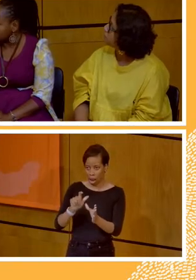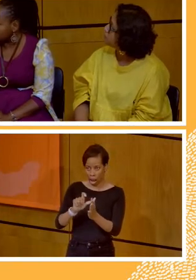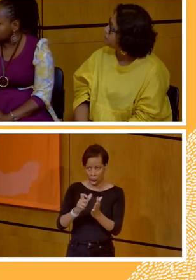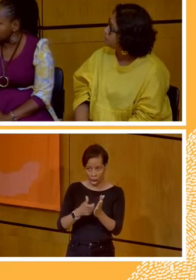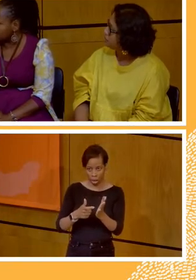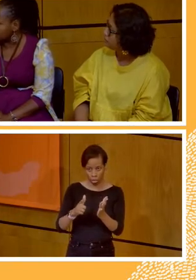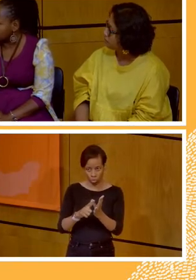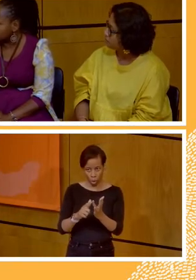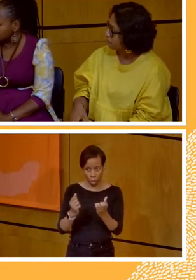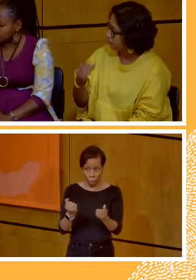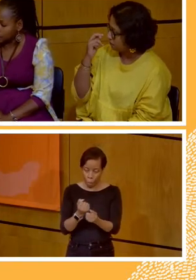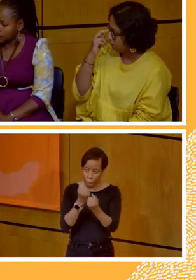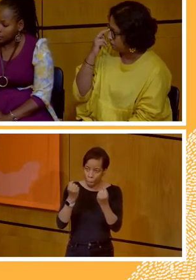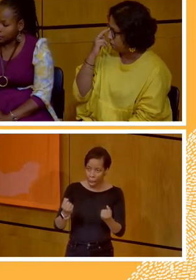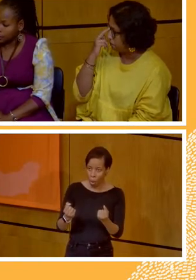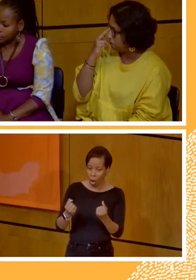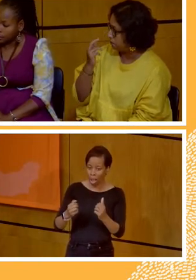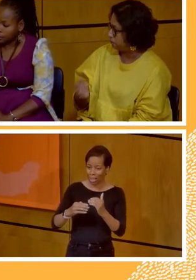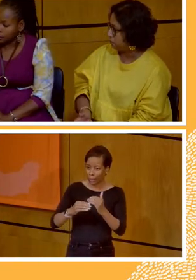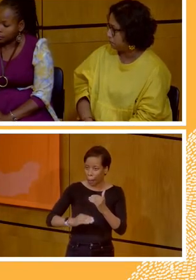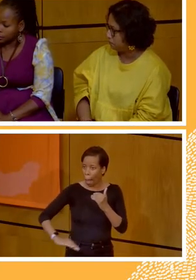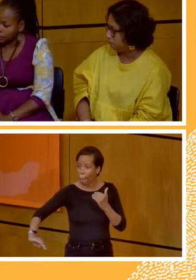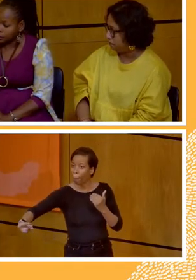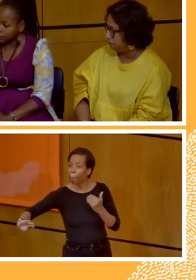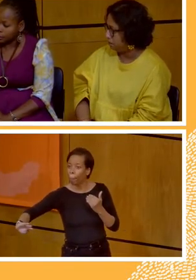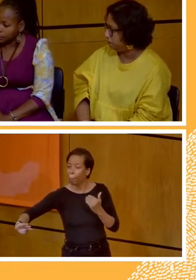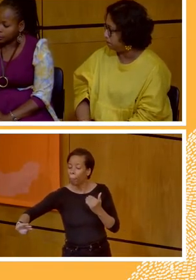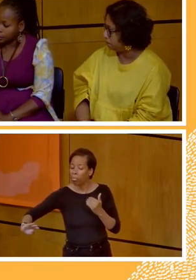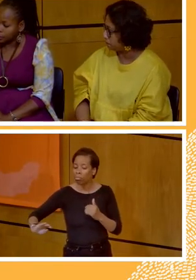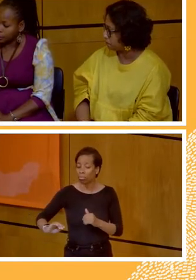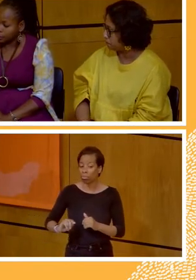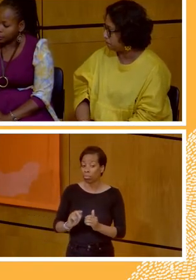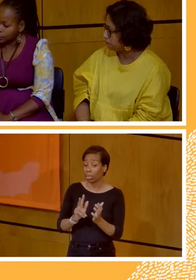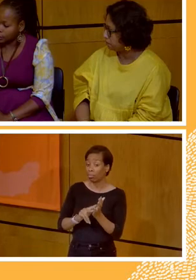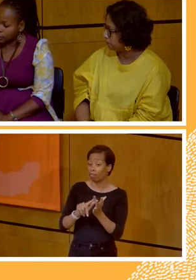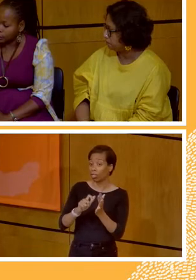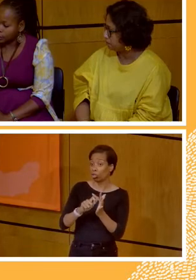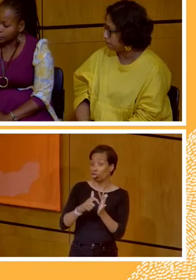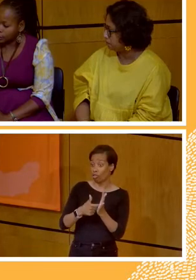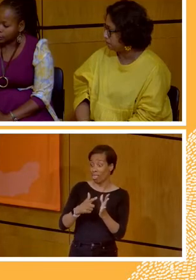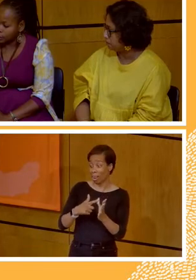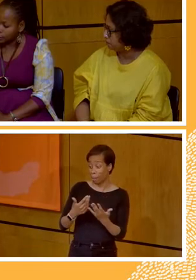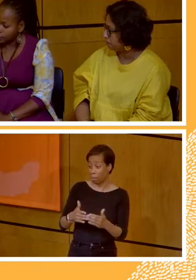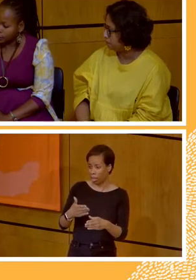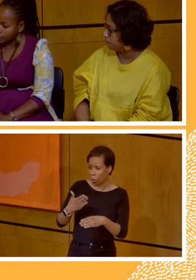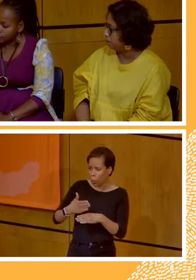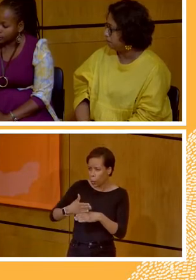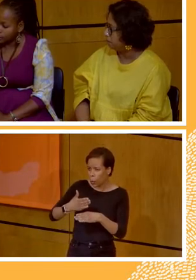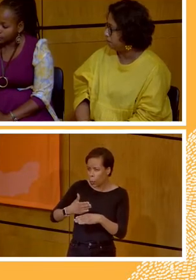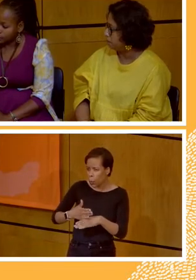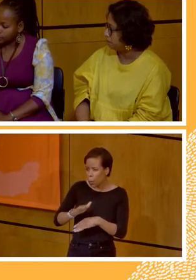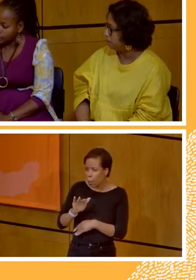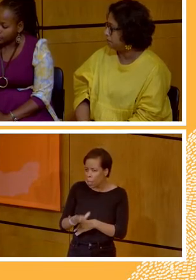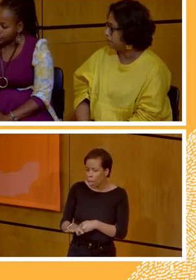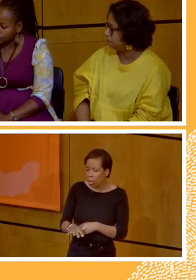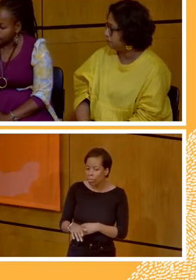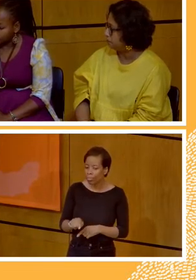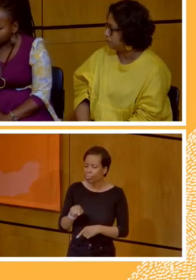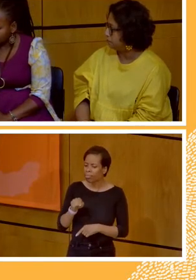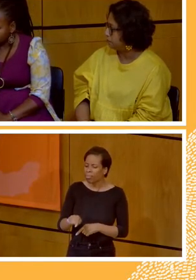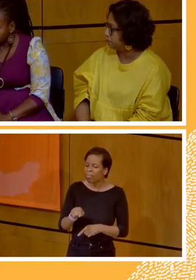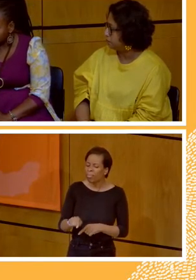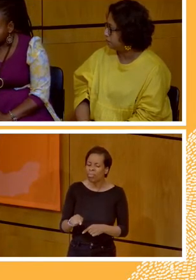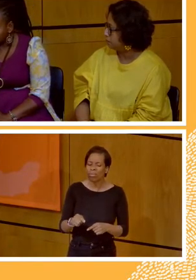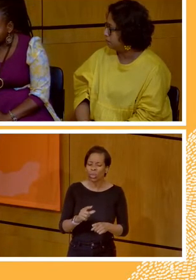that LB has been covering is about communities whose lands are threatened or from which they've been evicted, either through different forms of fortress